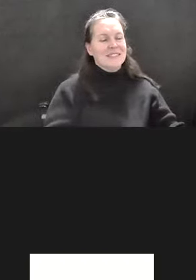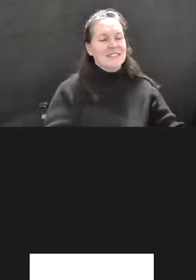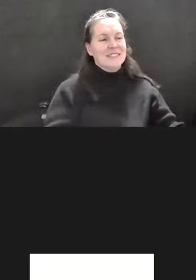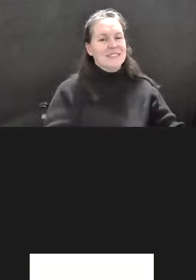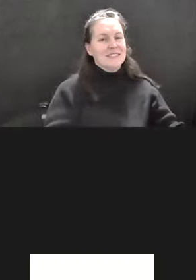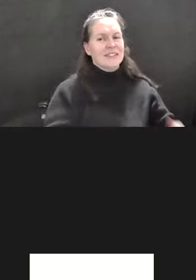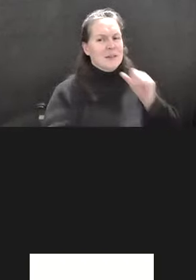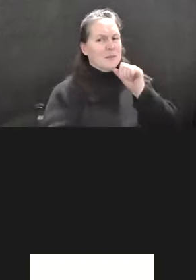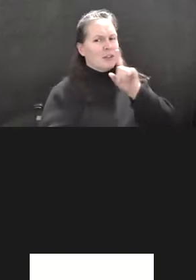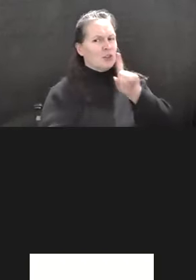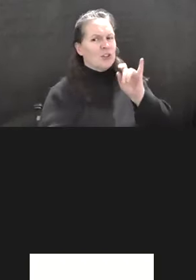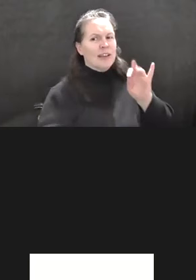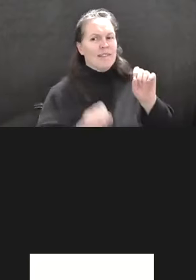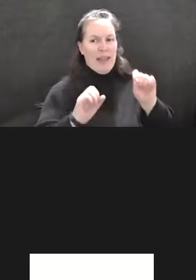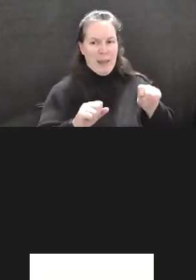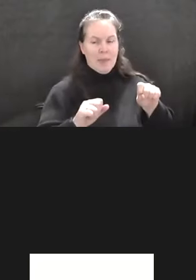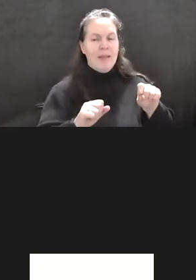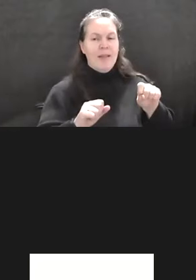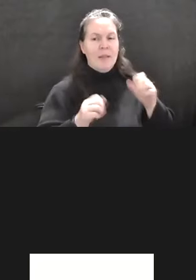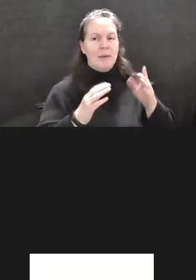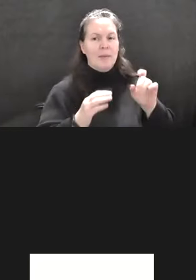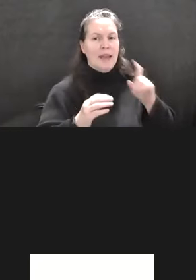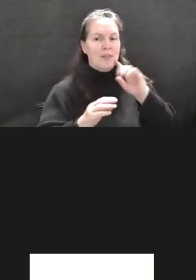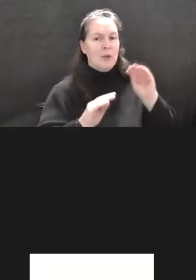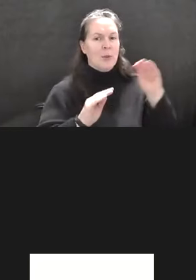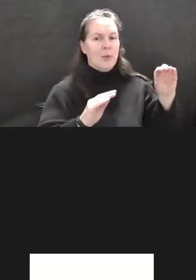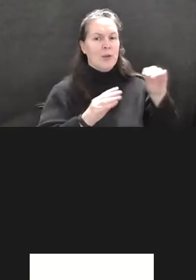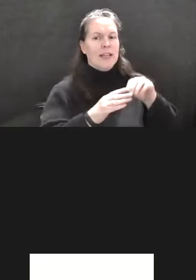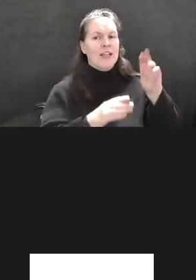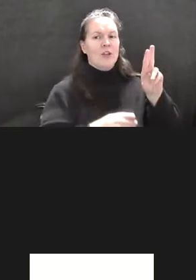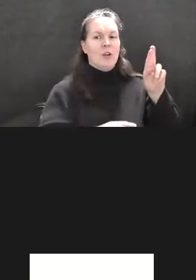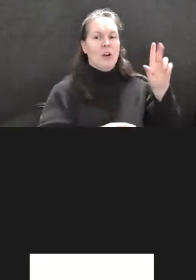I'm not sure if we're going to be able to, we may have to just put that in the URL.